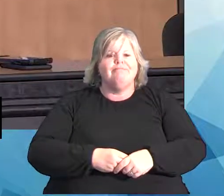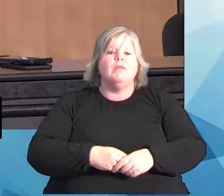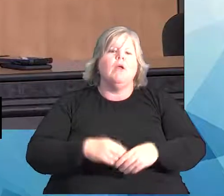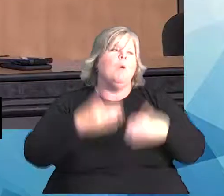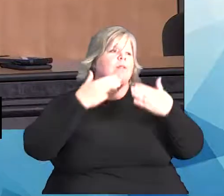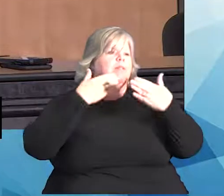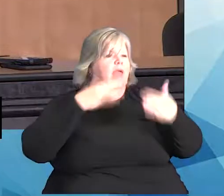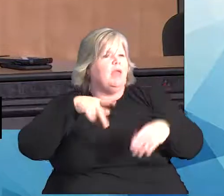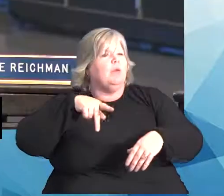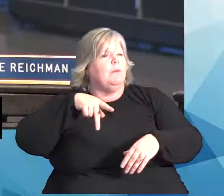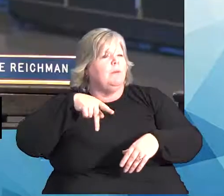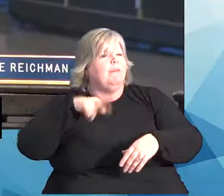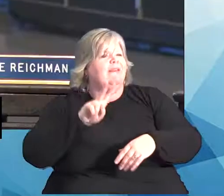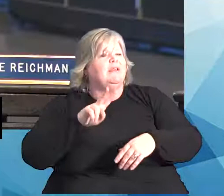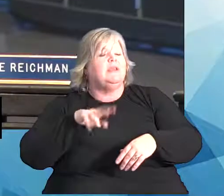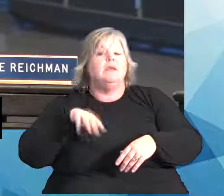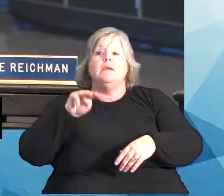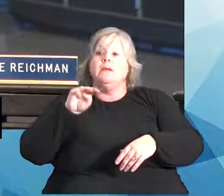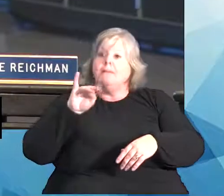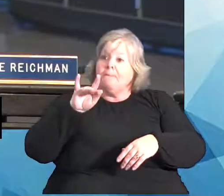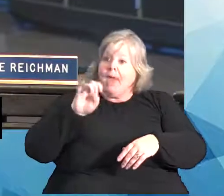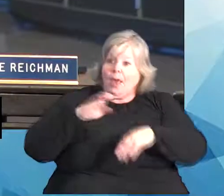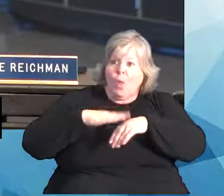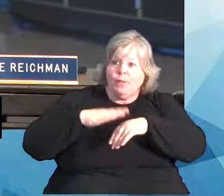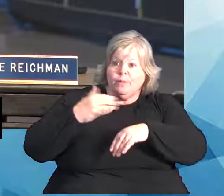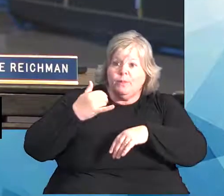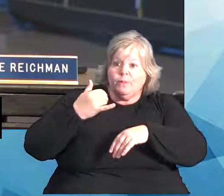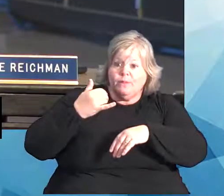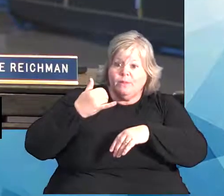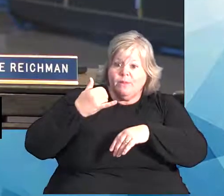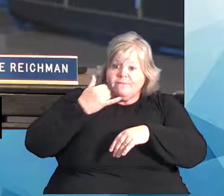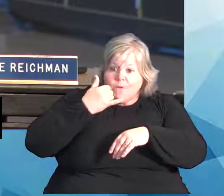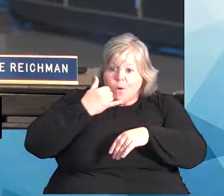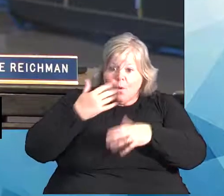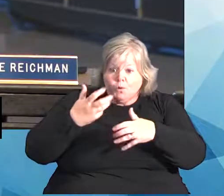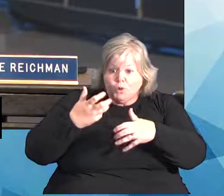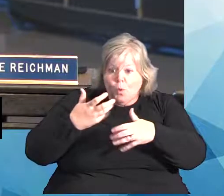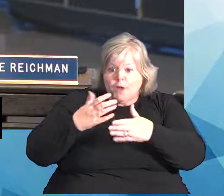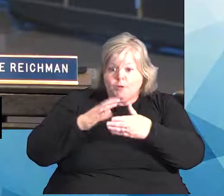Thank you, PV. Mike, I believe you wanted the floor.